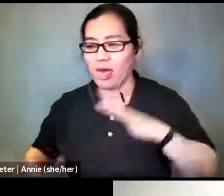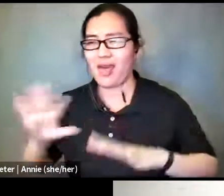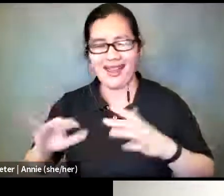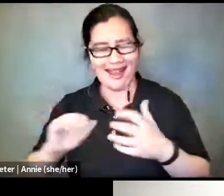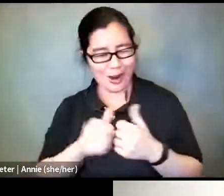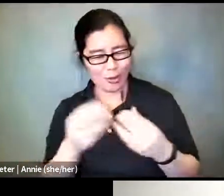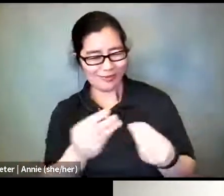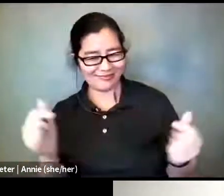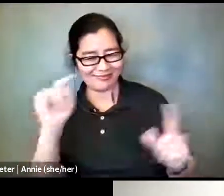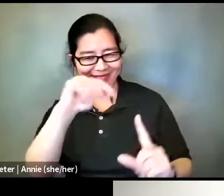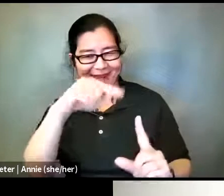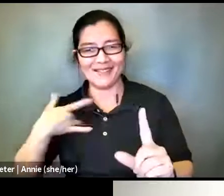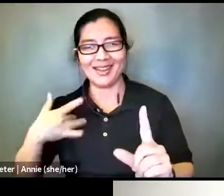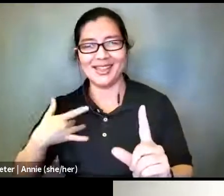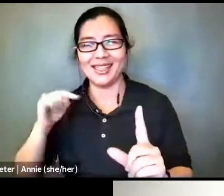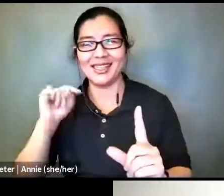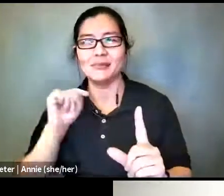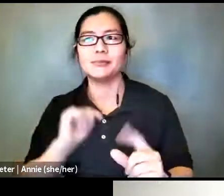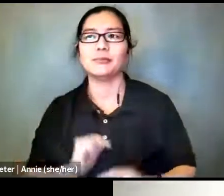approaching